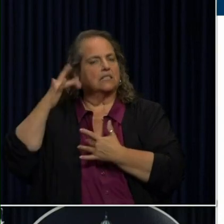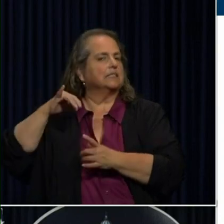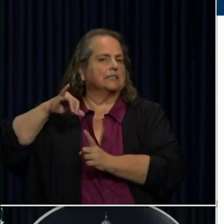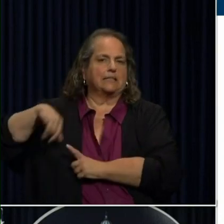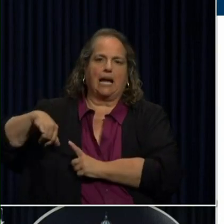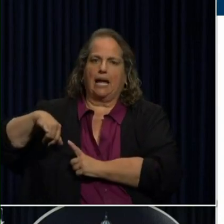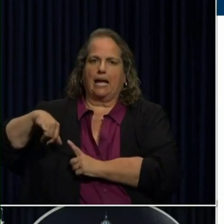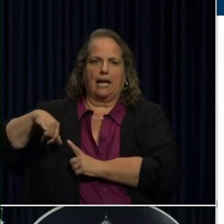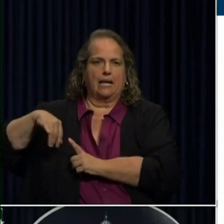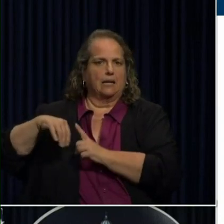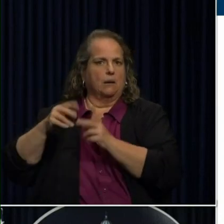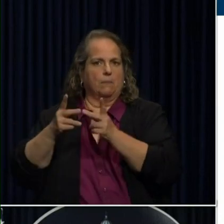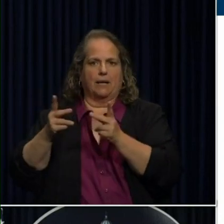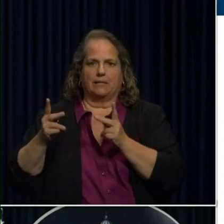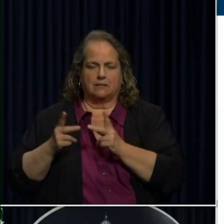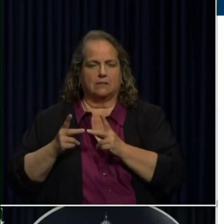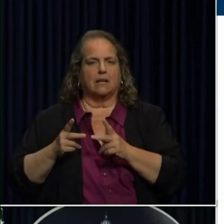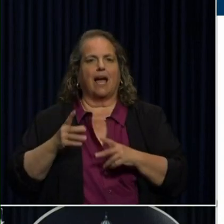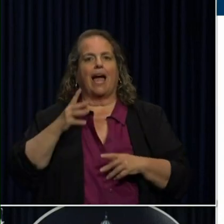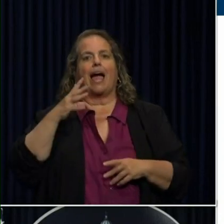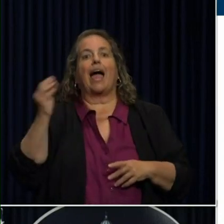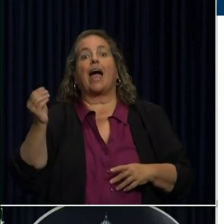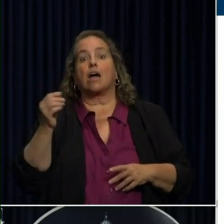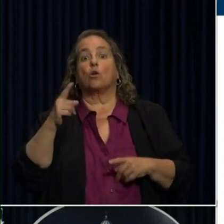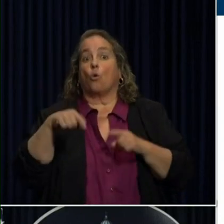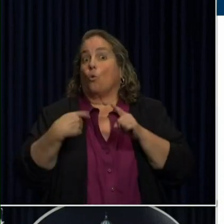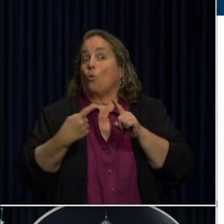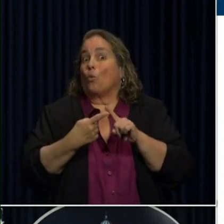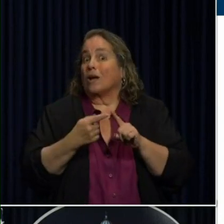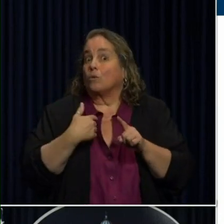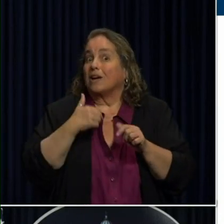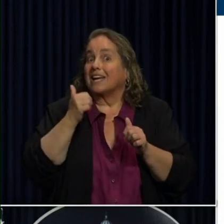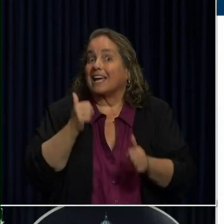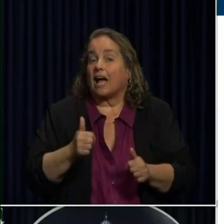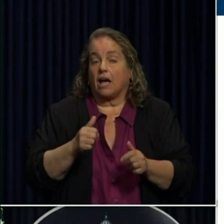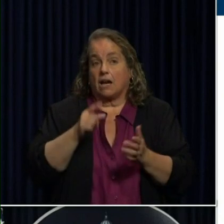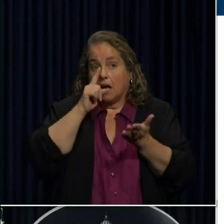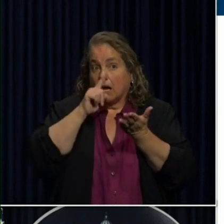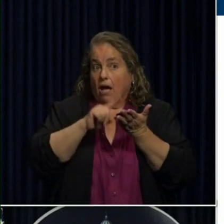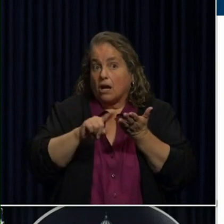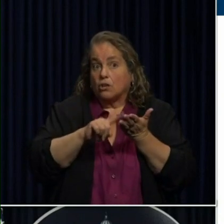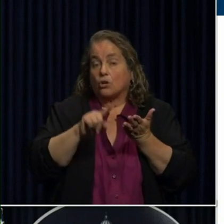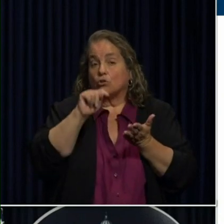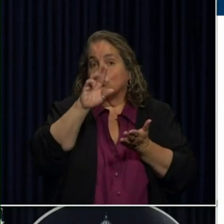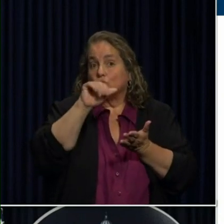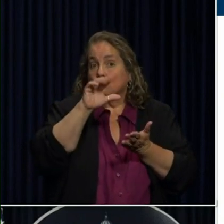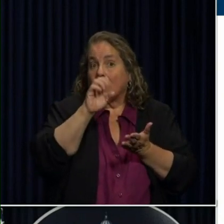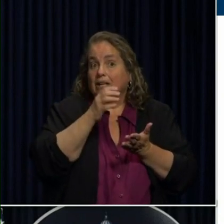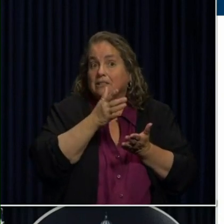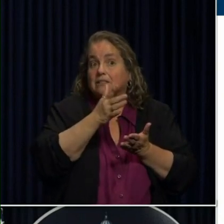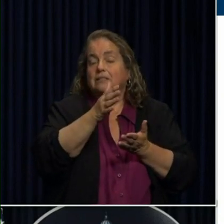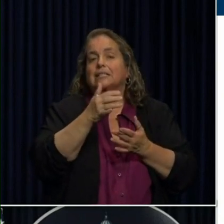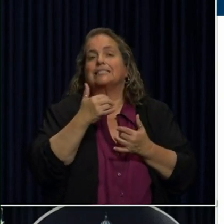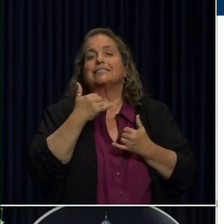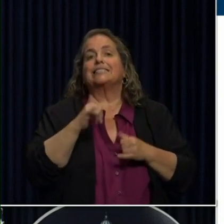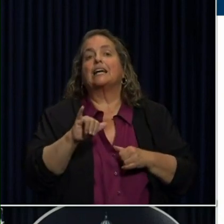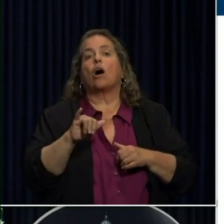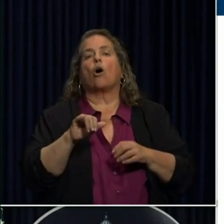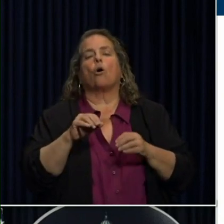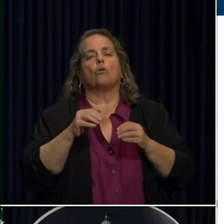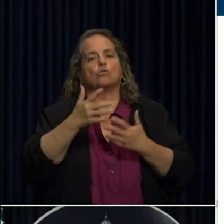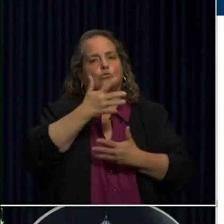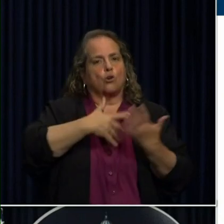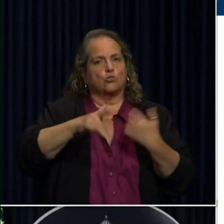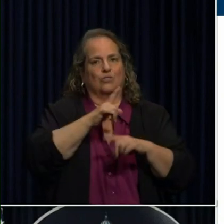to the point, those guidelines where we can contact trace and all. You're still looking at significant social